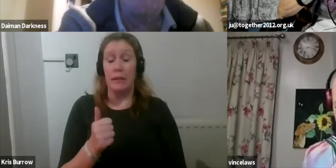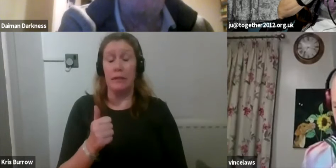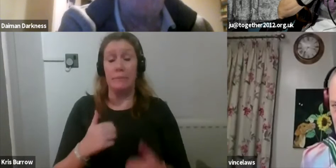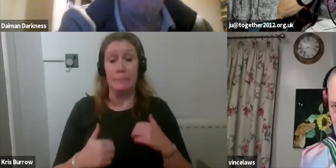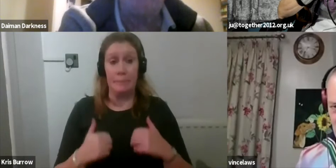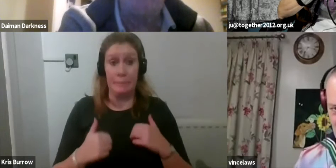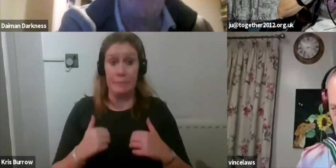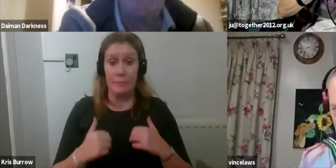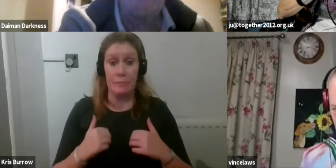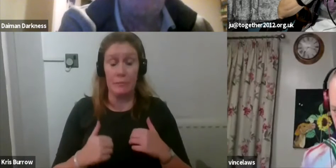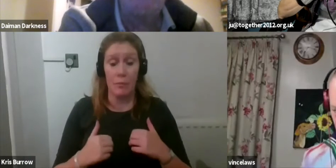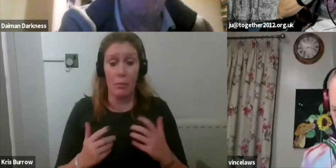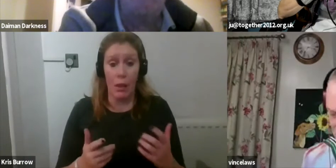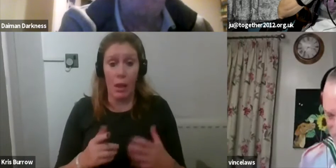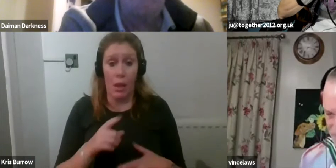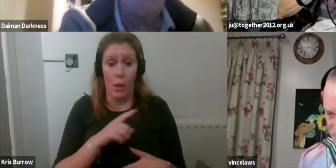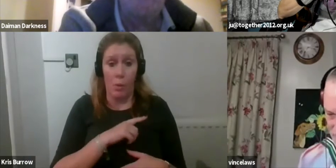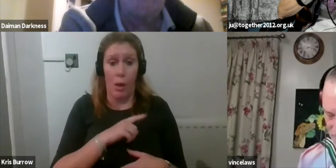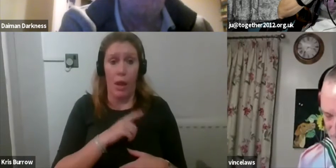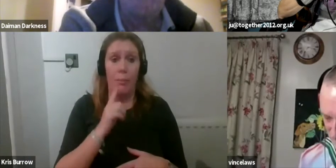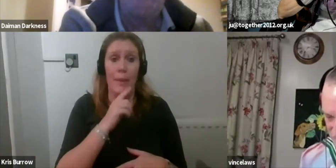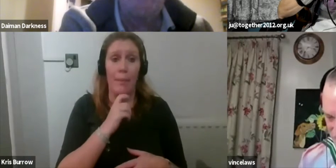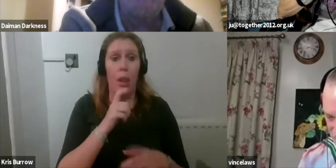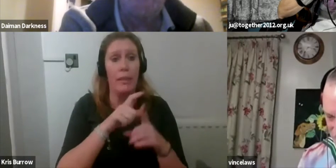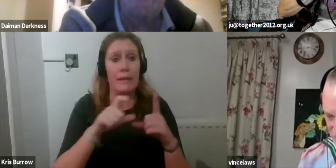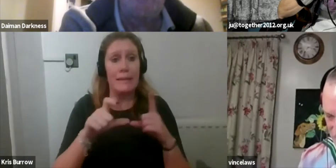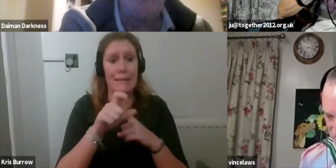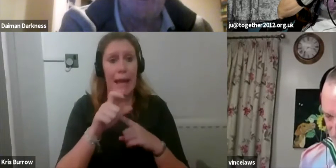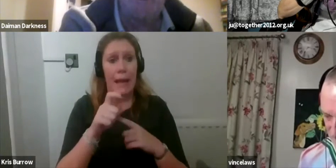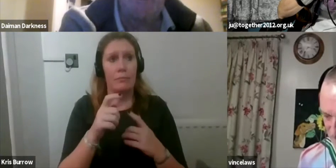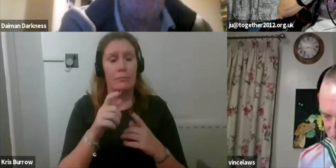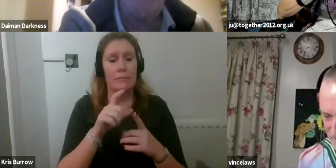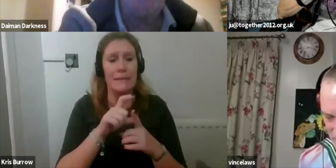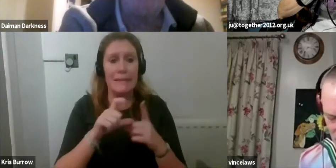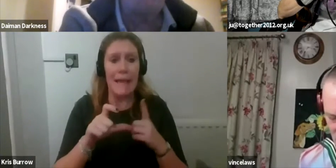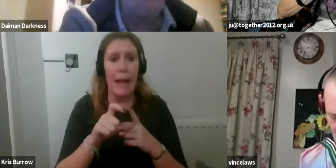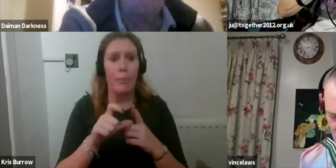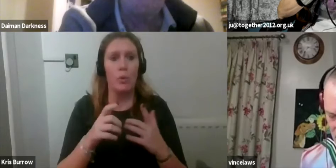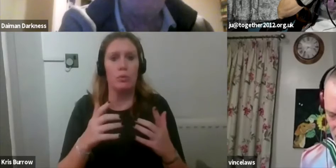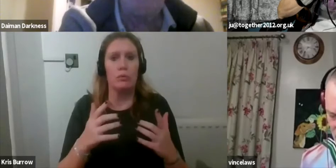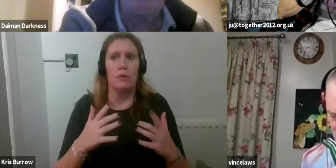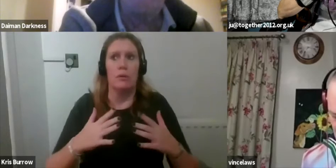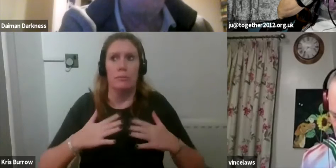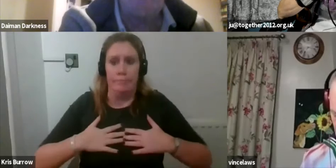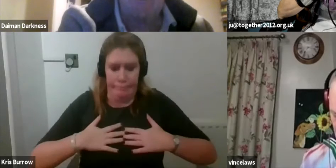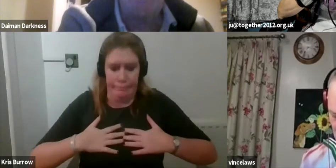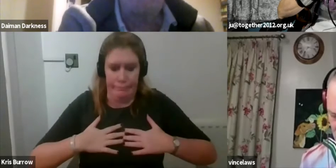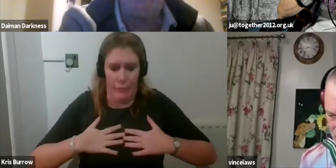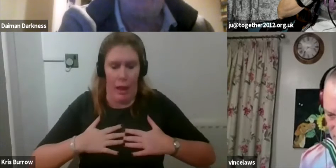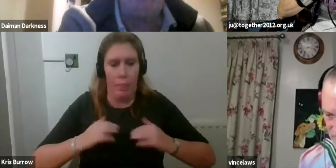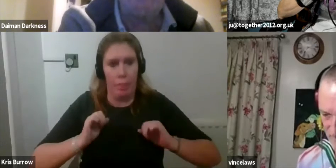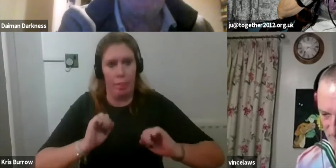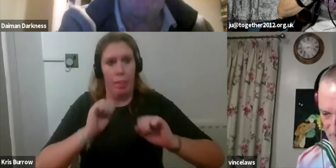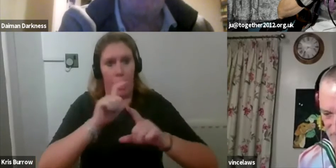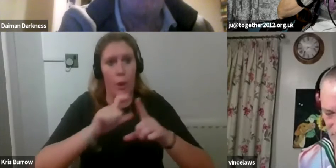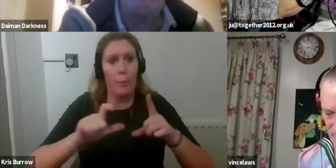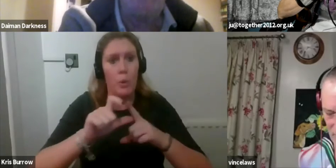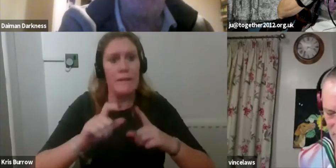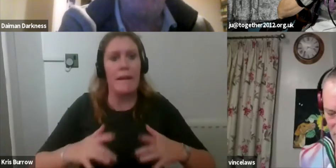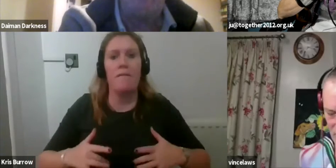know, people in the disabled community feel very strongly about